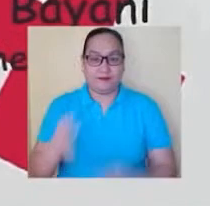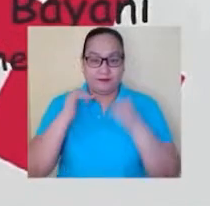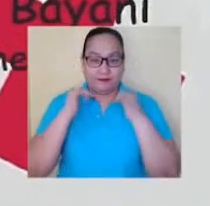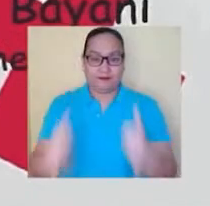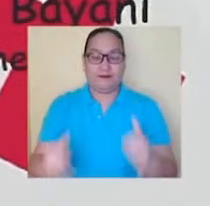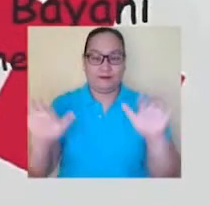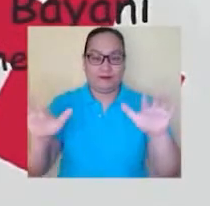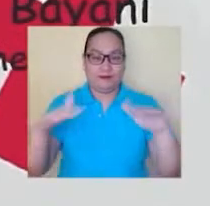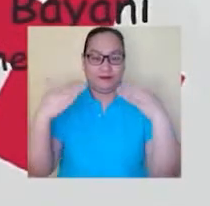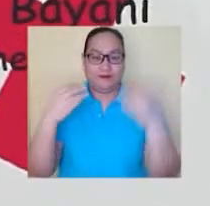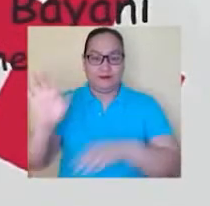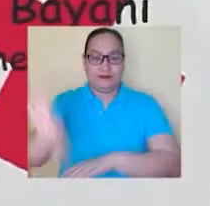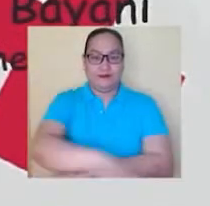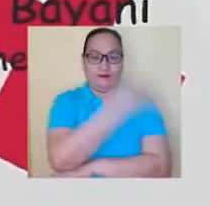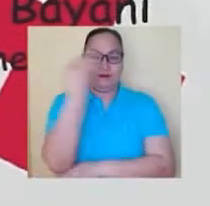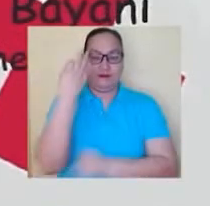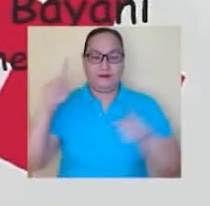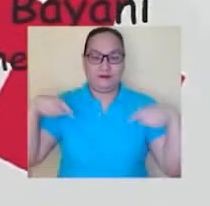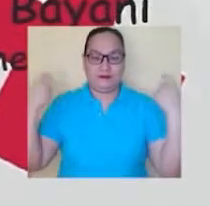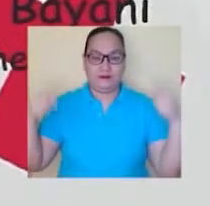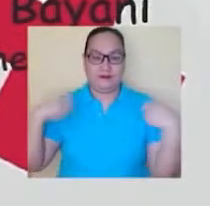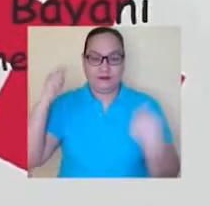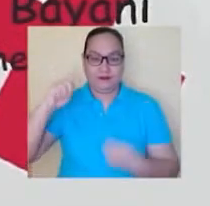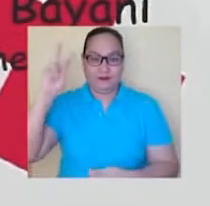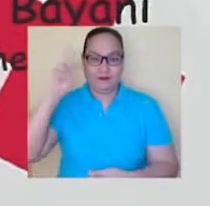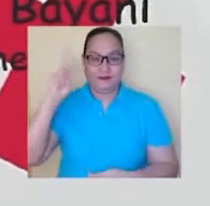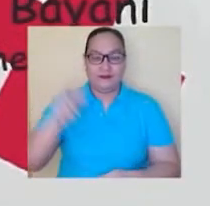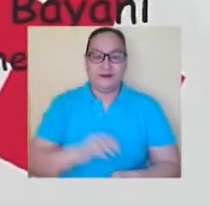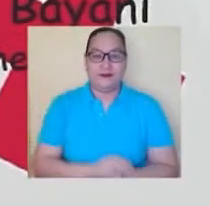You are still watching FerNanDino Teens TV.